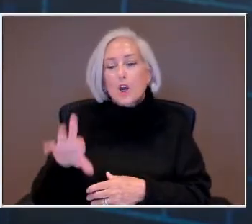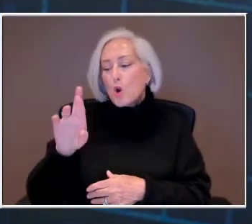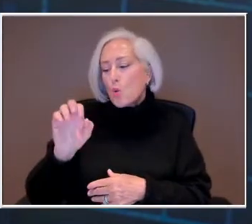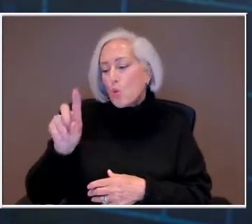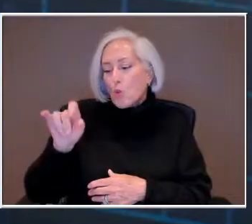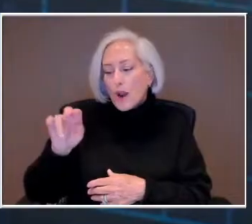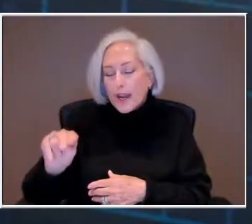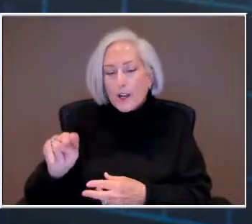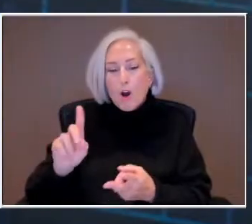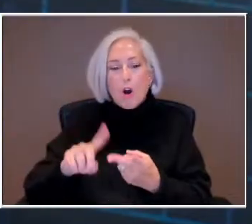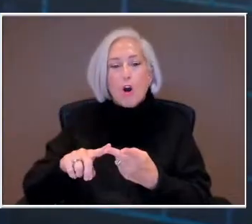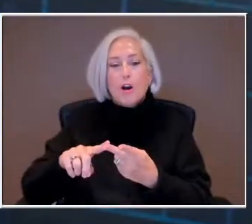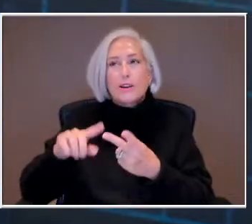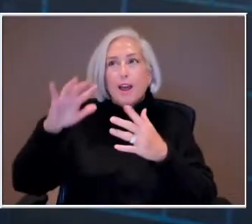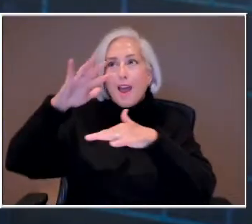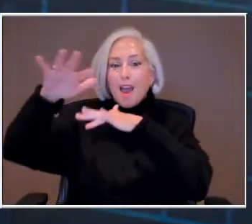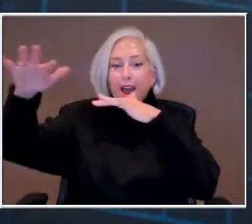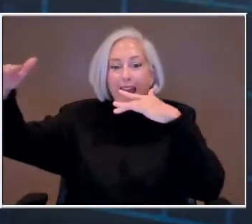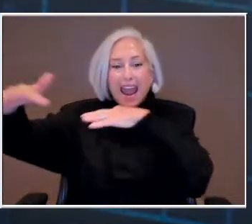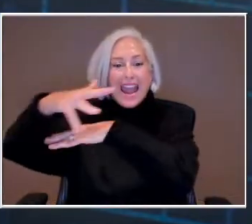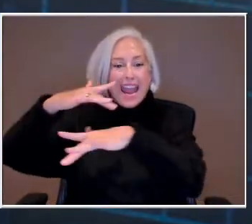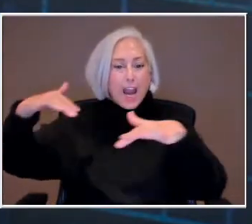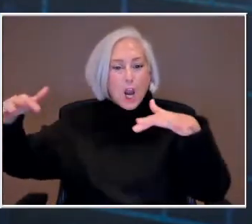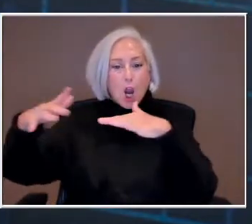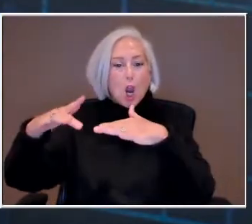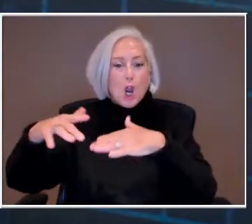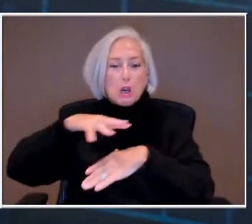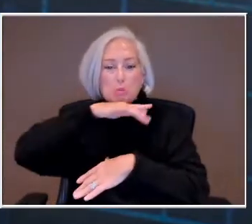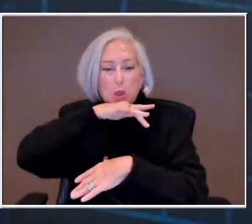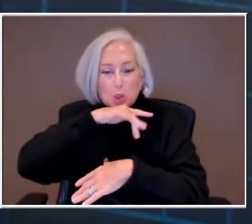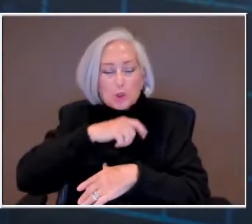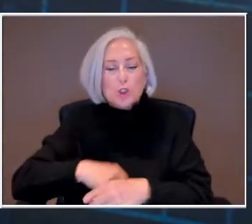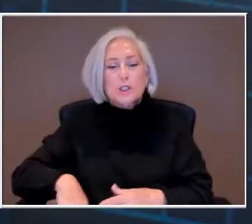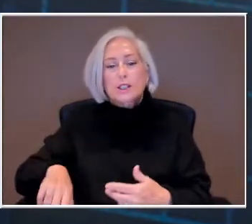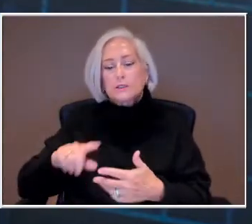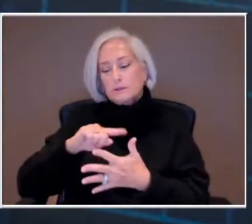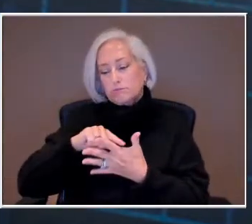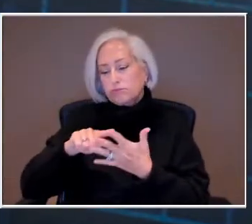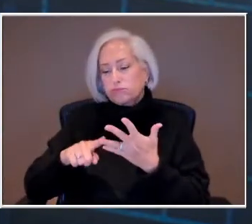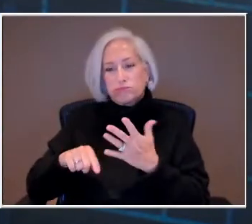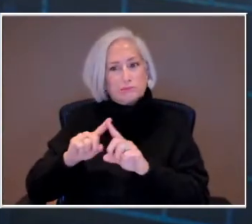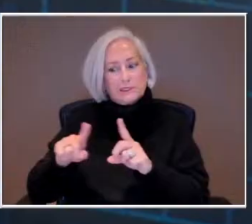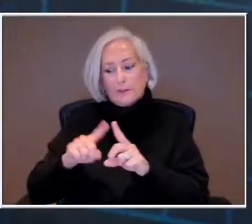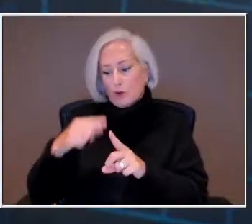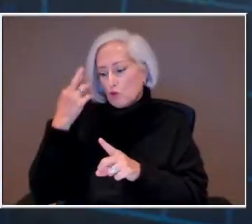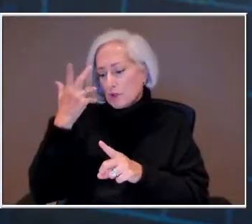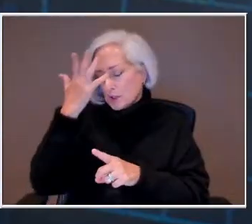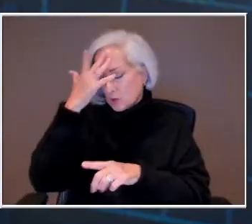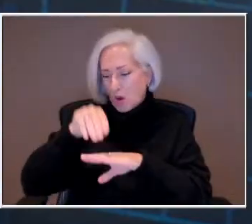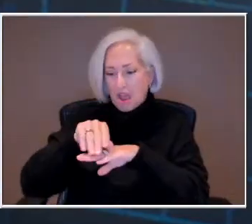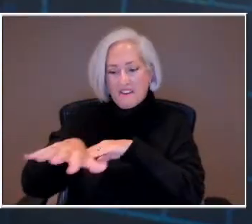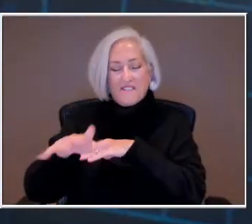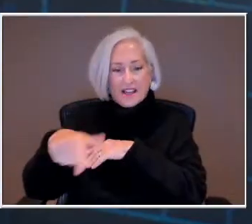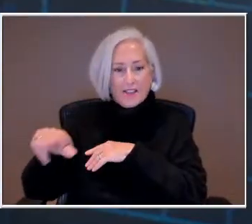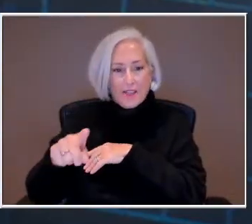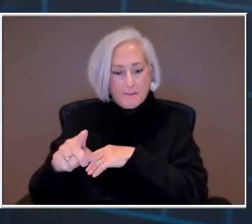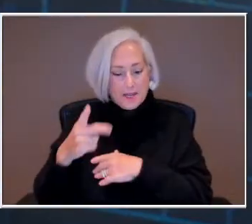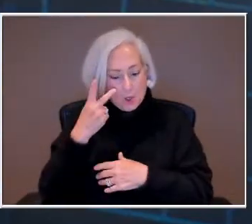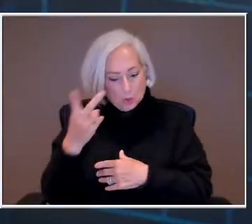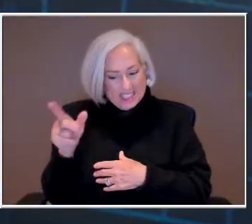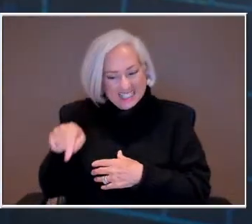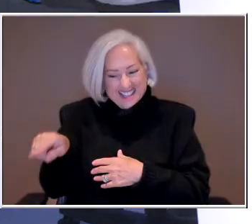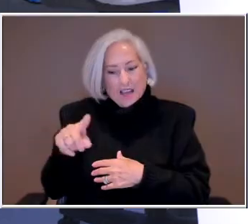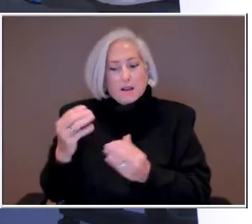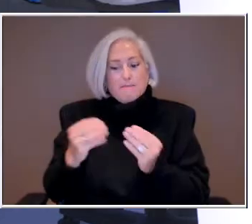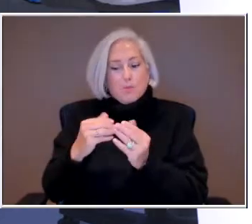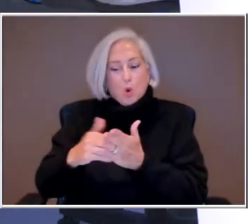pollutants, and so forth. Family history, for example. So those cases, unfortunately, we're seeing more often nowadays.